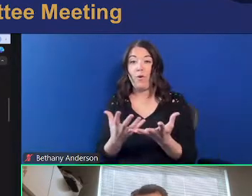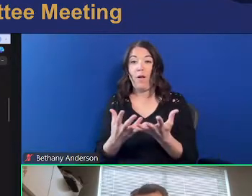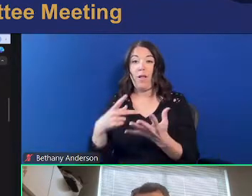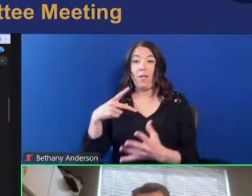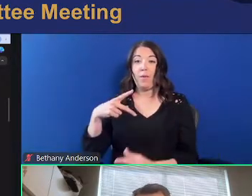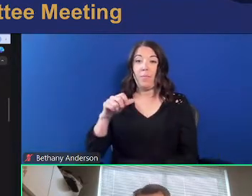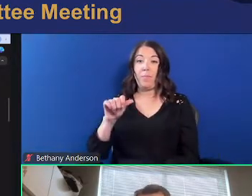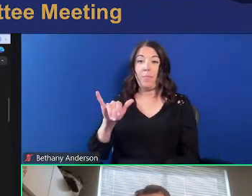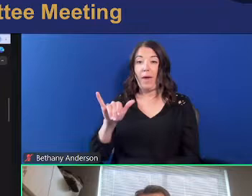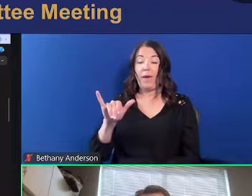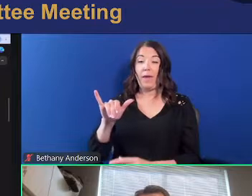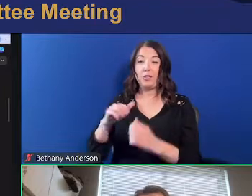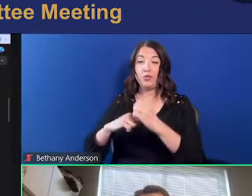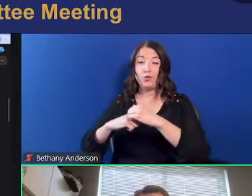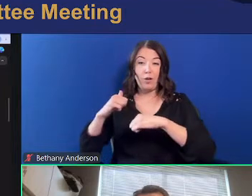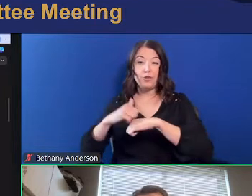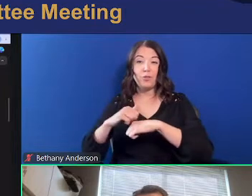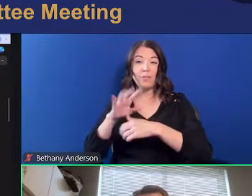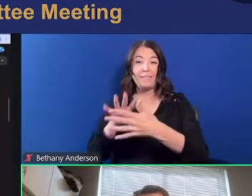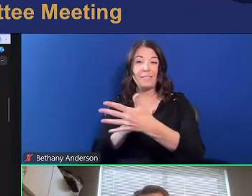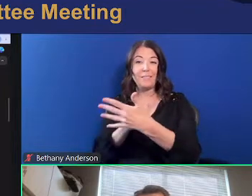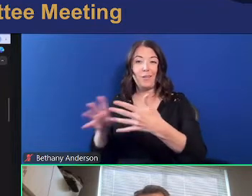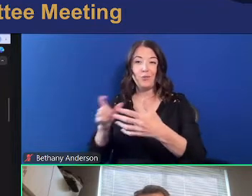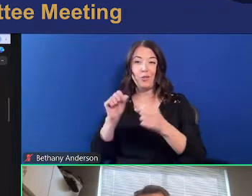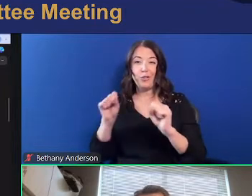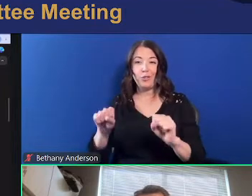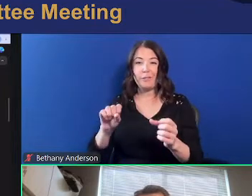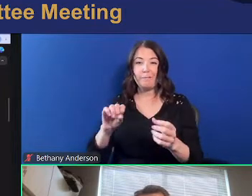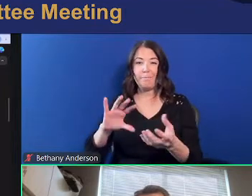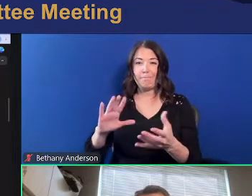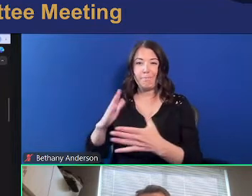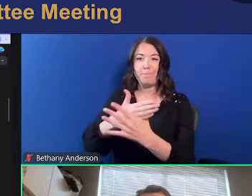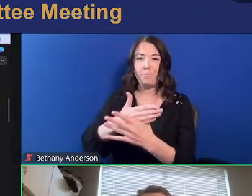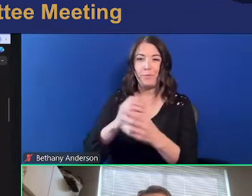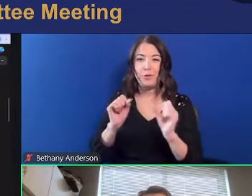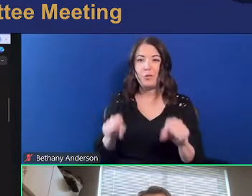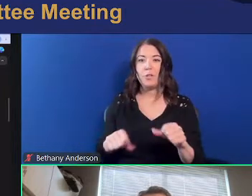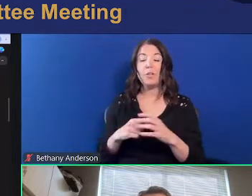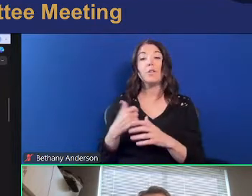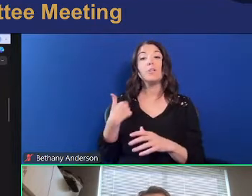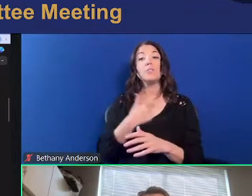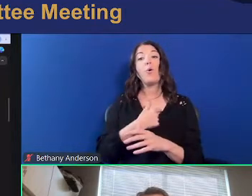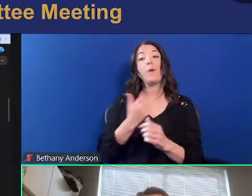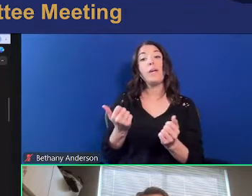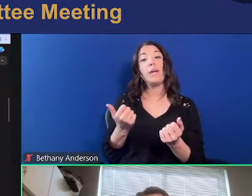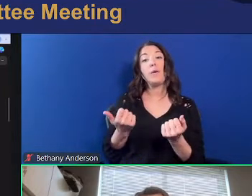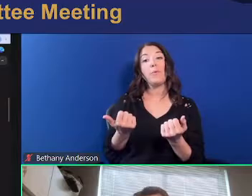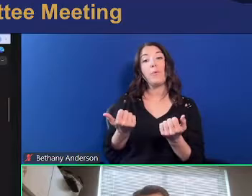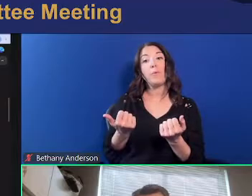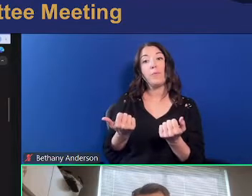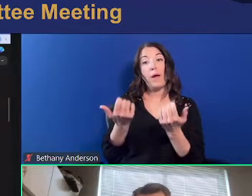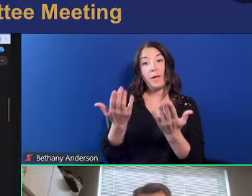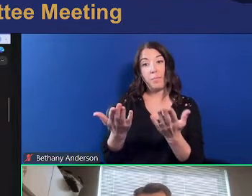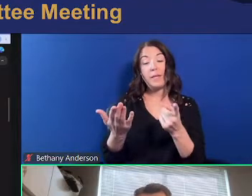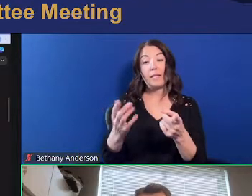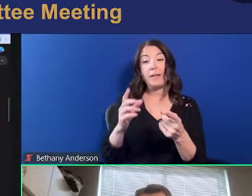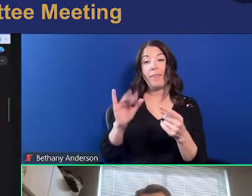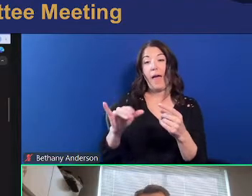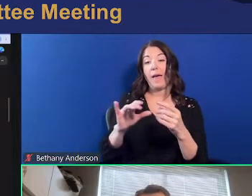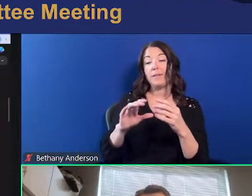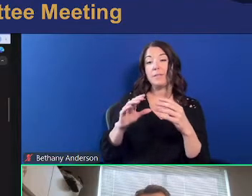structure or schedule. And so we've recommended that market analysis on other positions